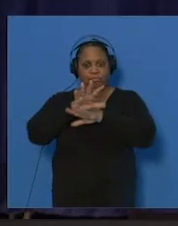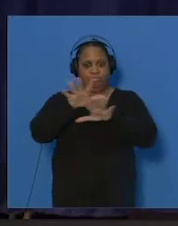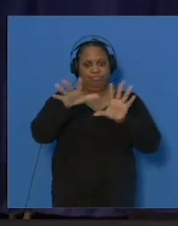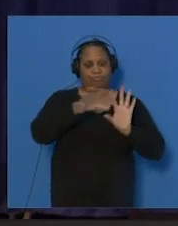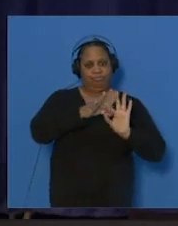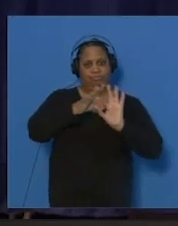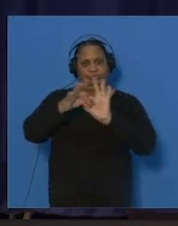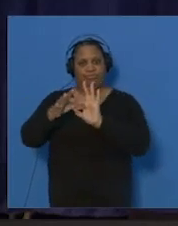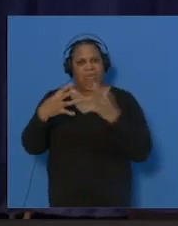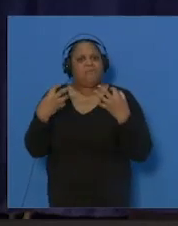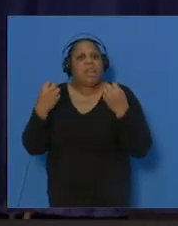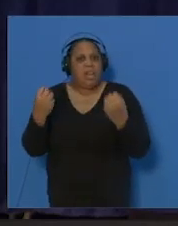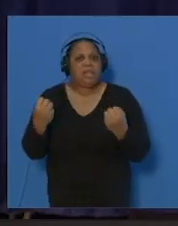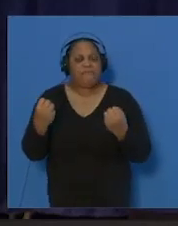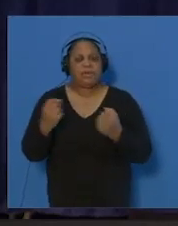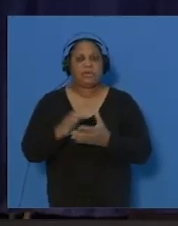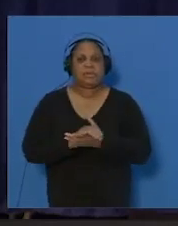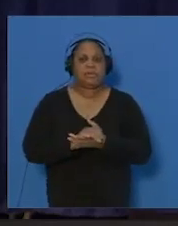pandemic-related relief.